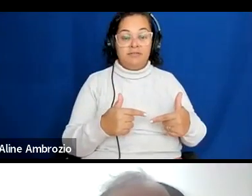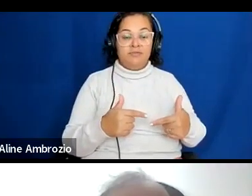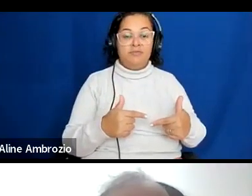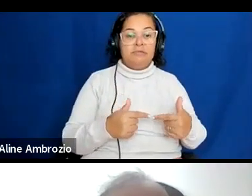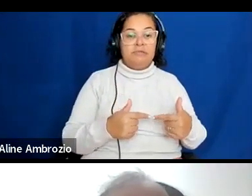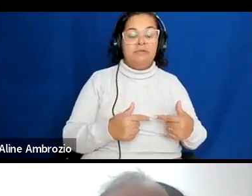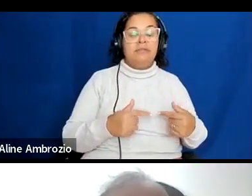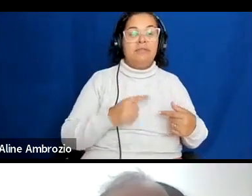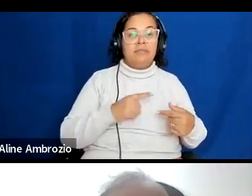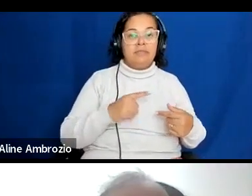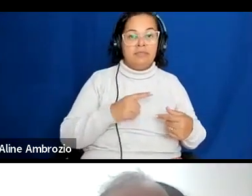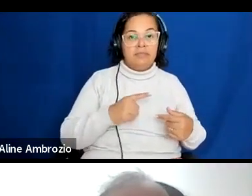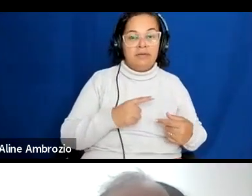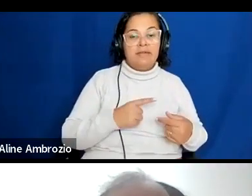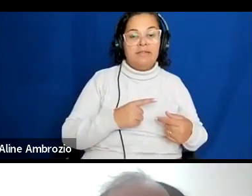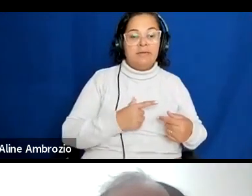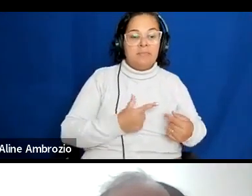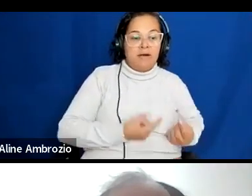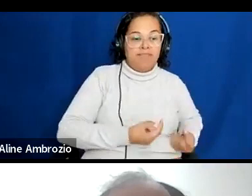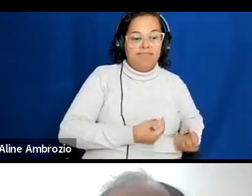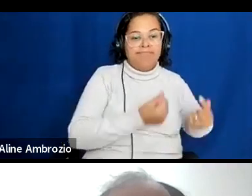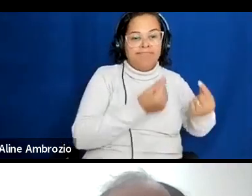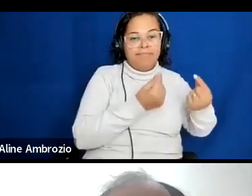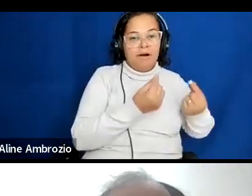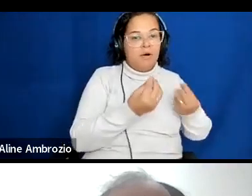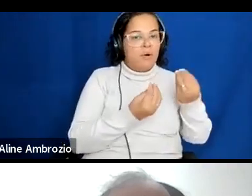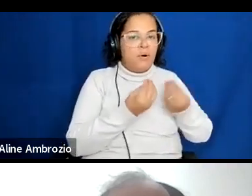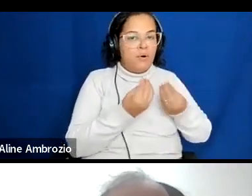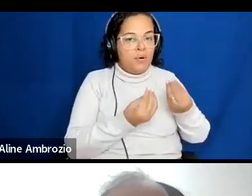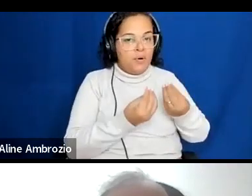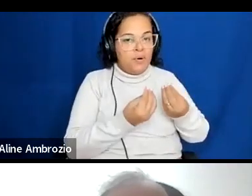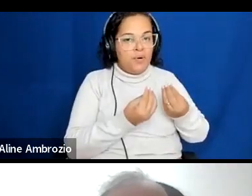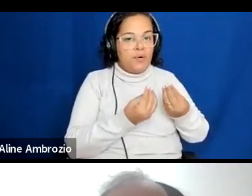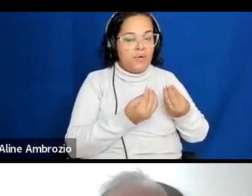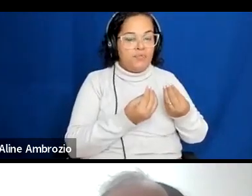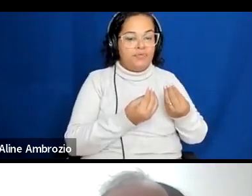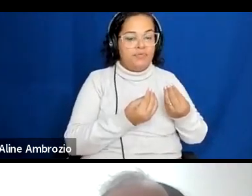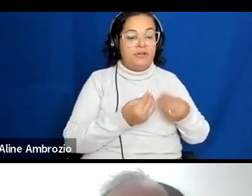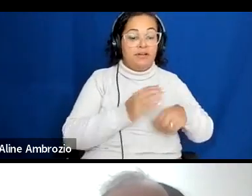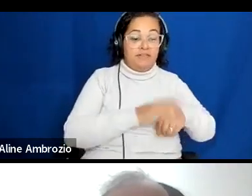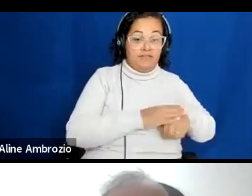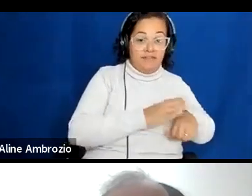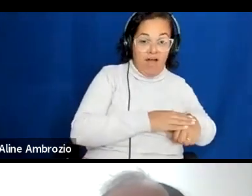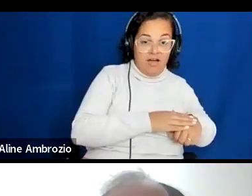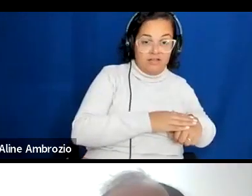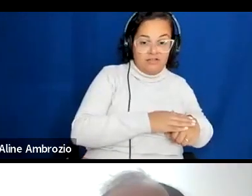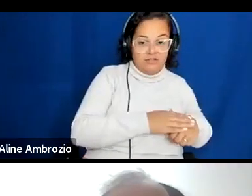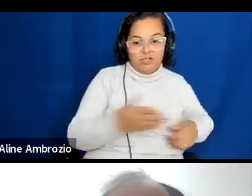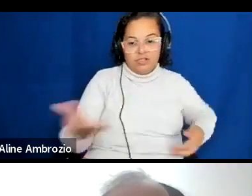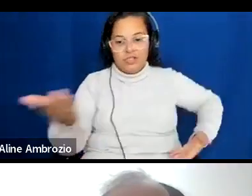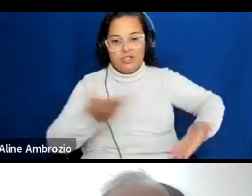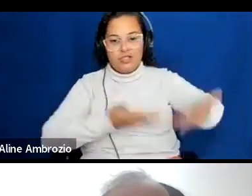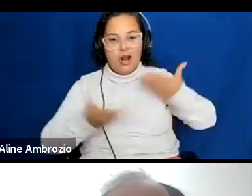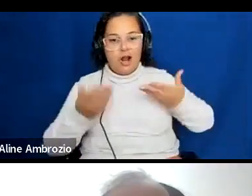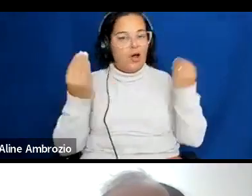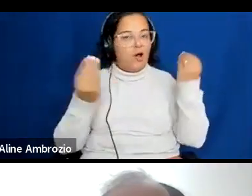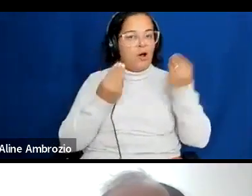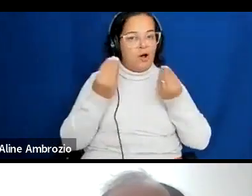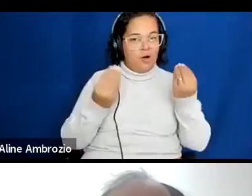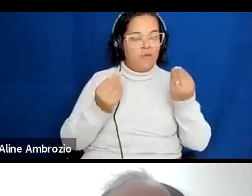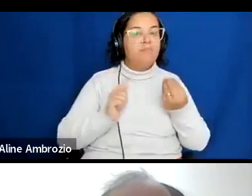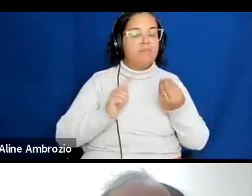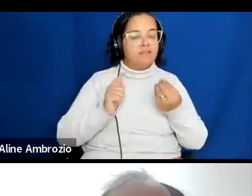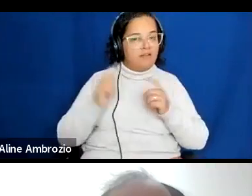production and exchange. And so that these things have a very powerful influence on how we experience the world,